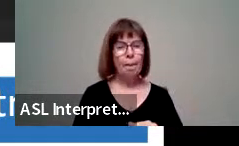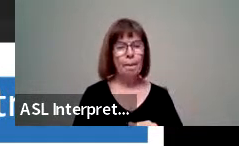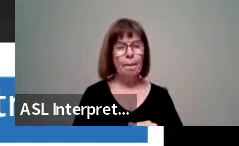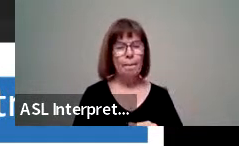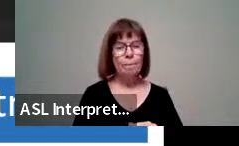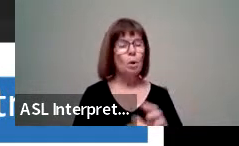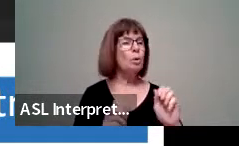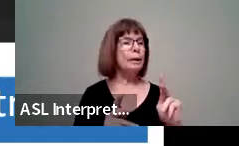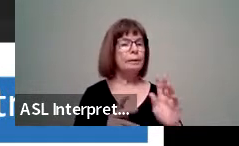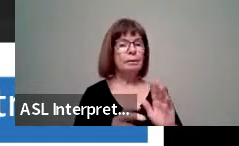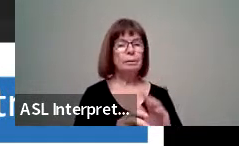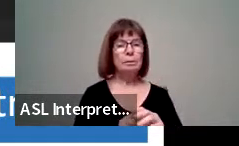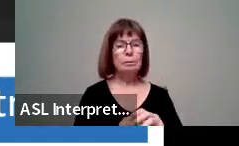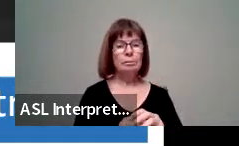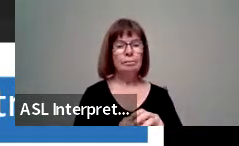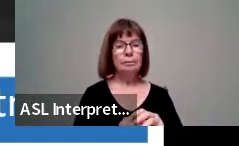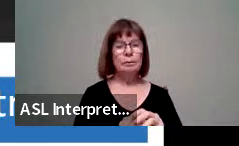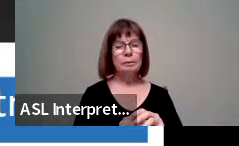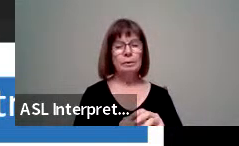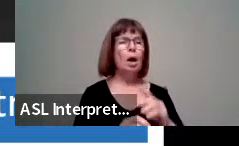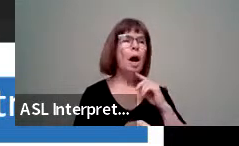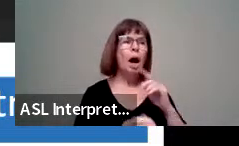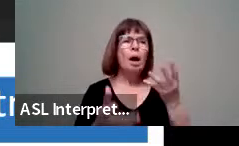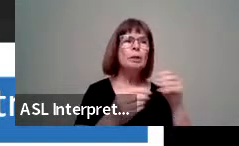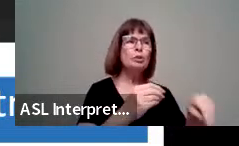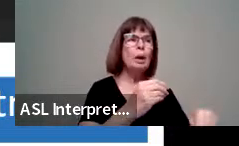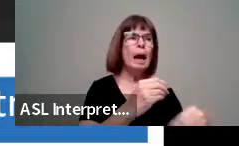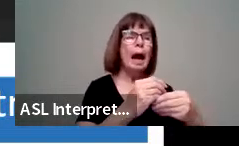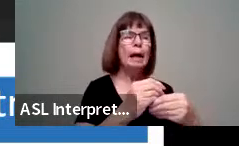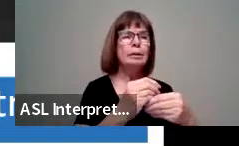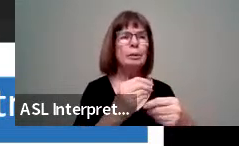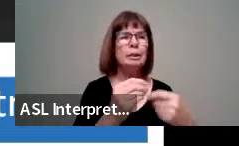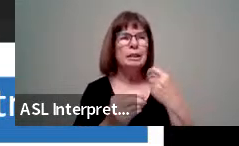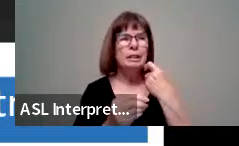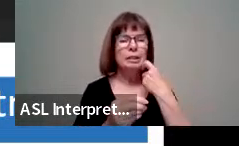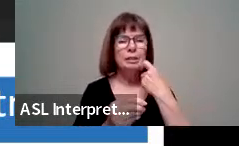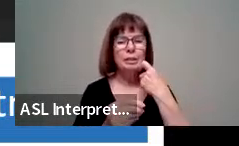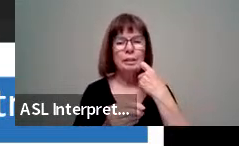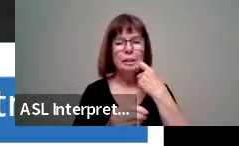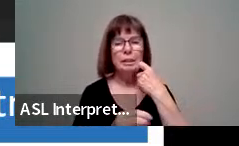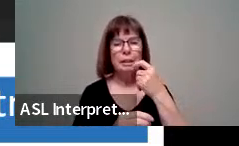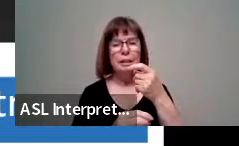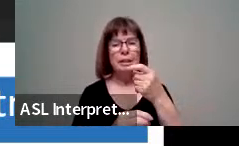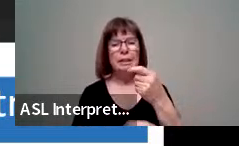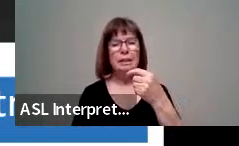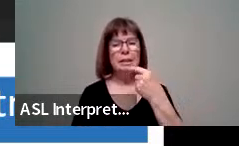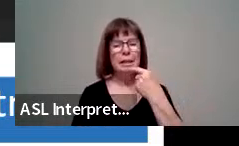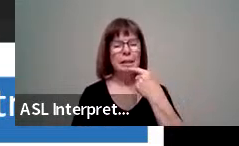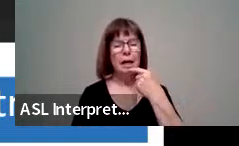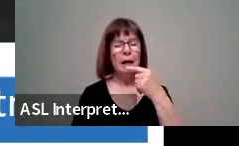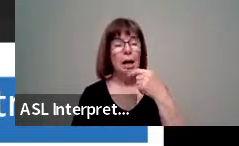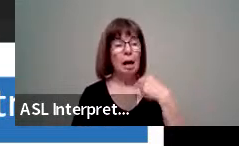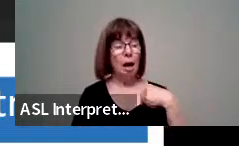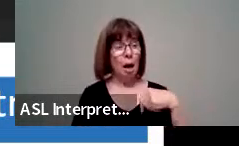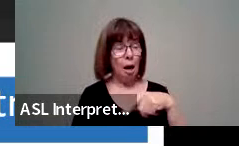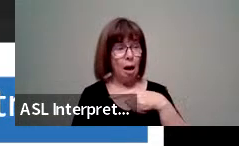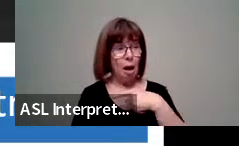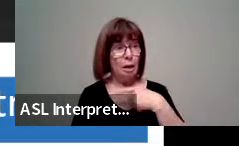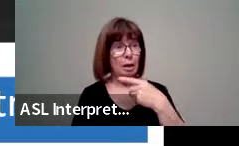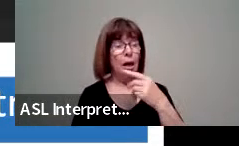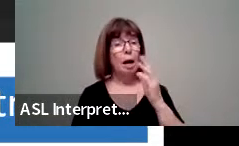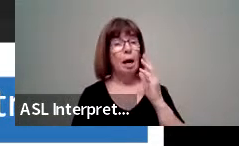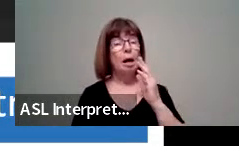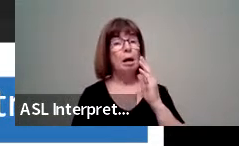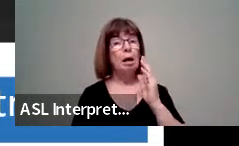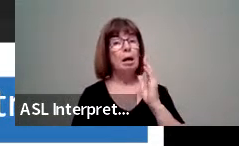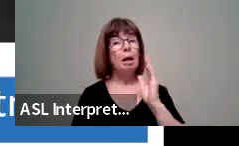Okay. Julie, the only thing I would add to what Director Watkins-Tart has just laid out is that, you know, our experience